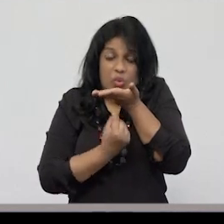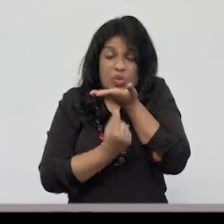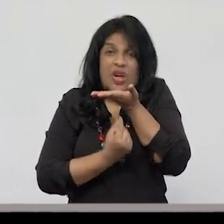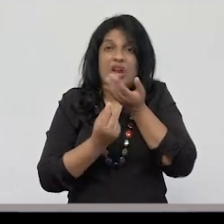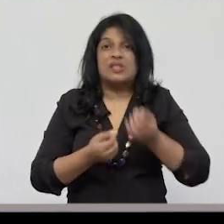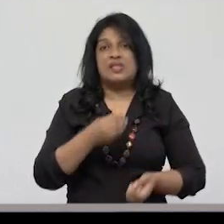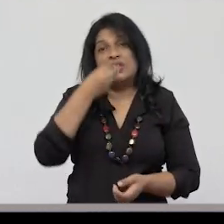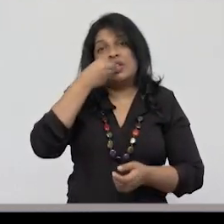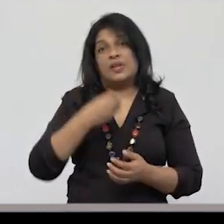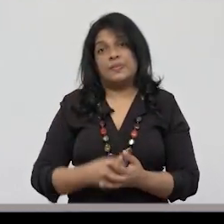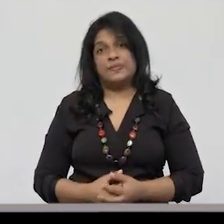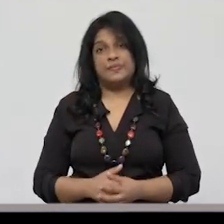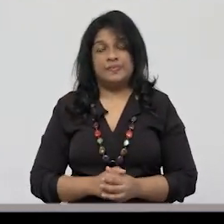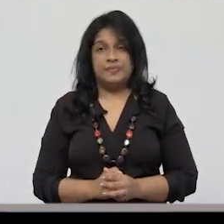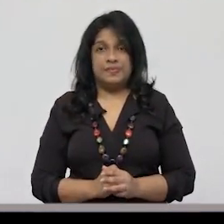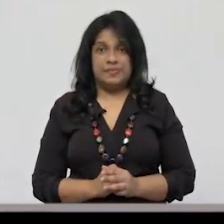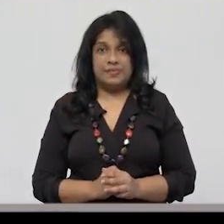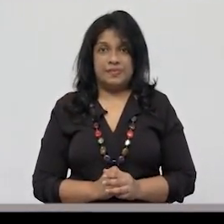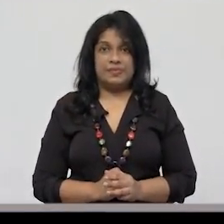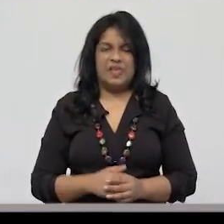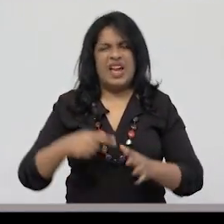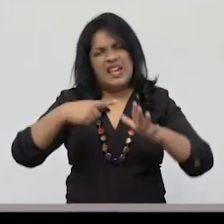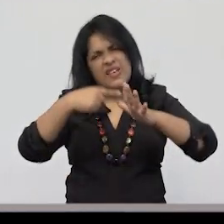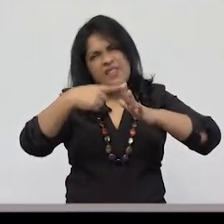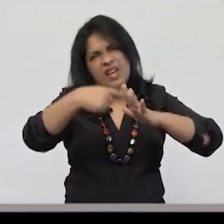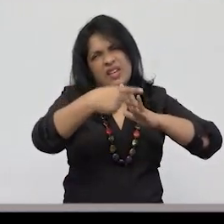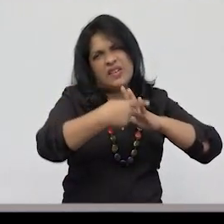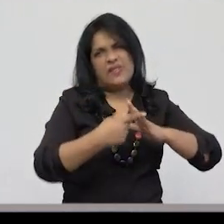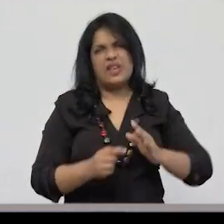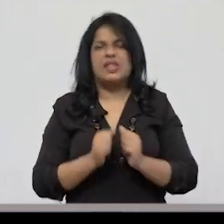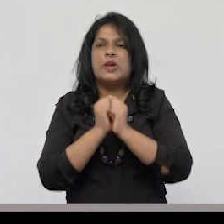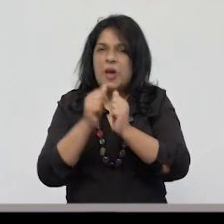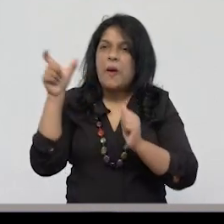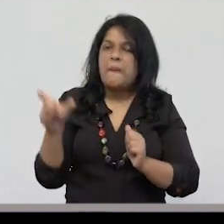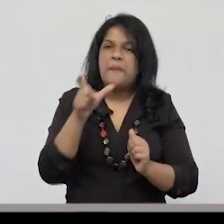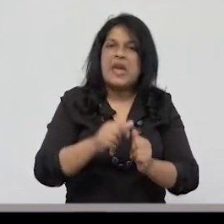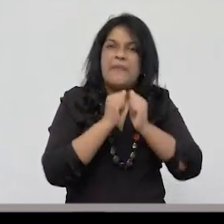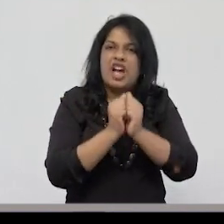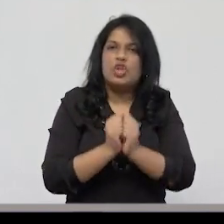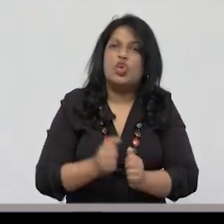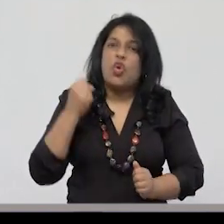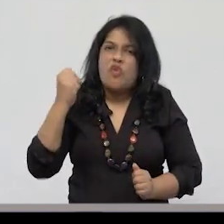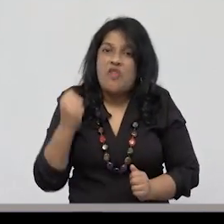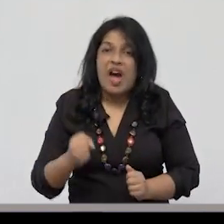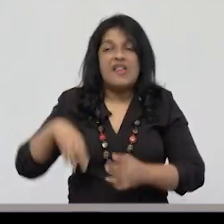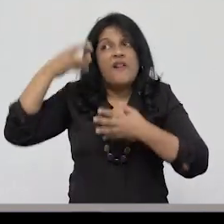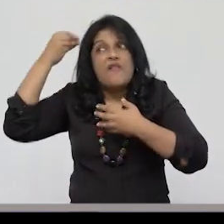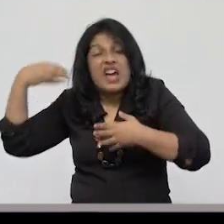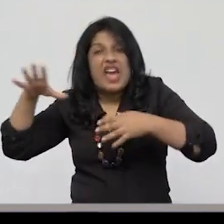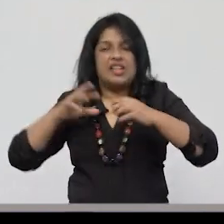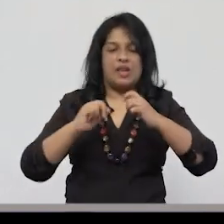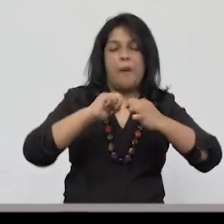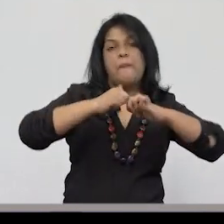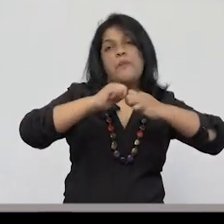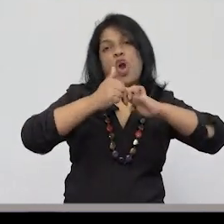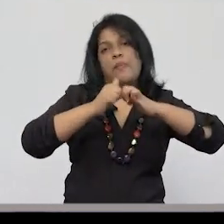I'm not a drunkard. I don't drink, but I do the shot. Okay, I'm not here to preach on that today. But what I'm trying to tell you is, Jesus